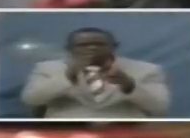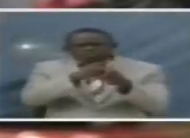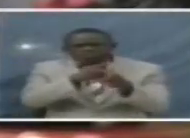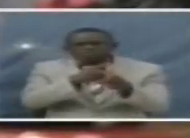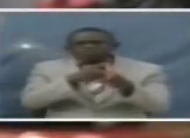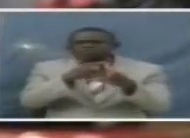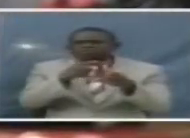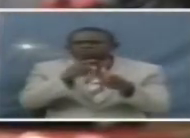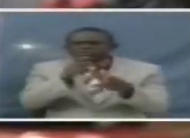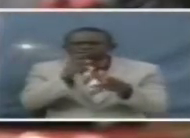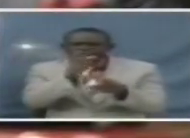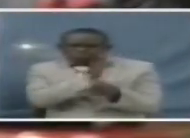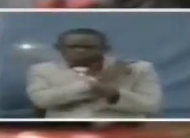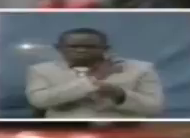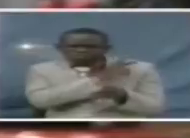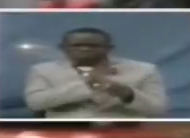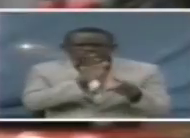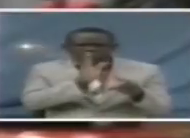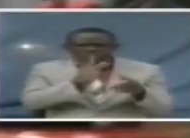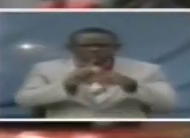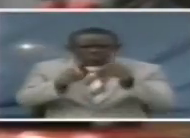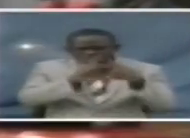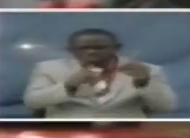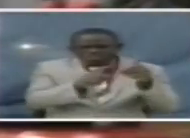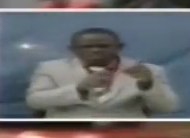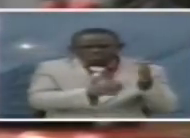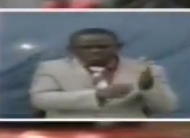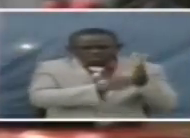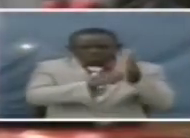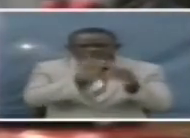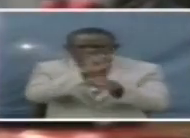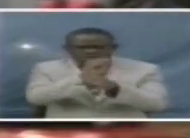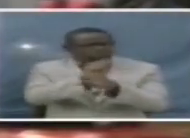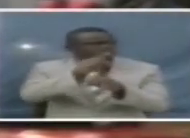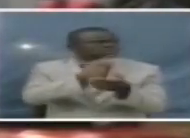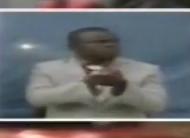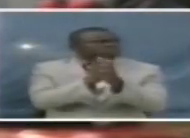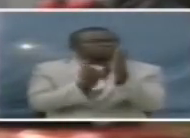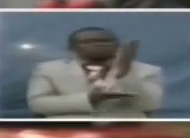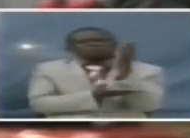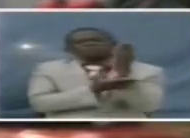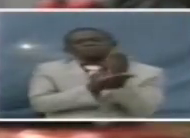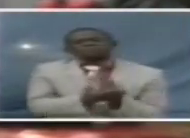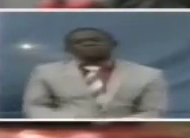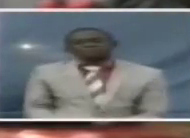the modernization of operations of law enforcement